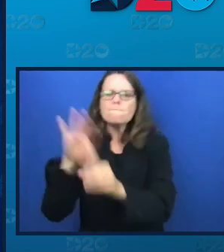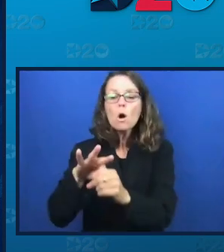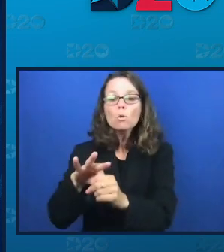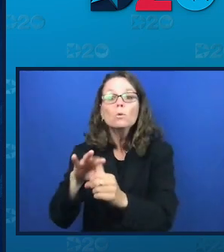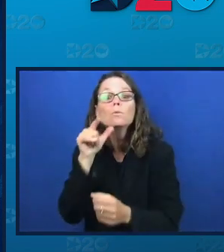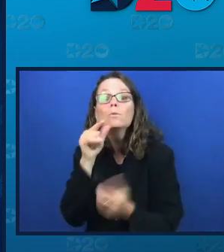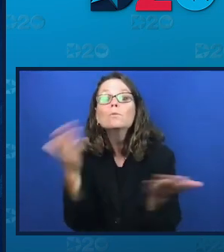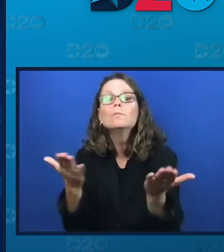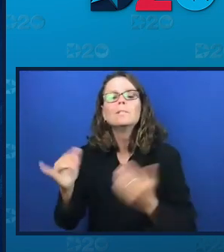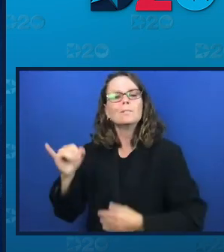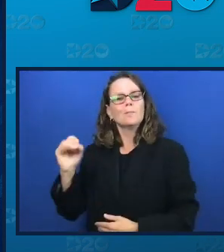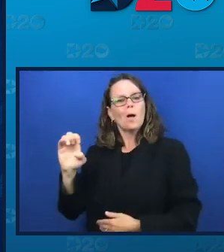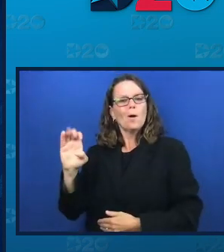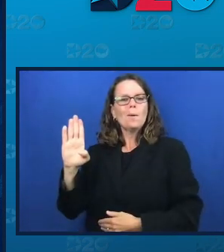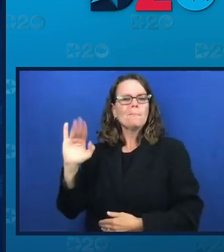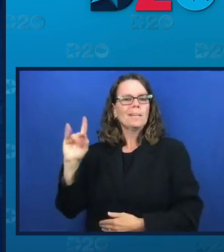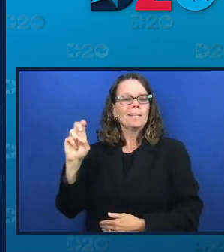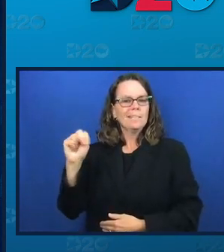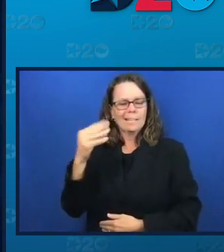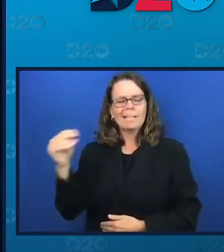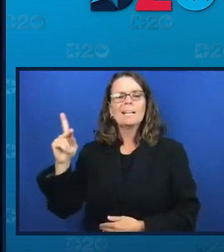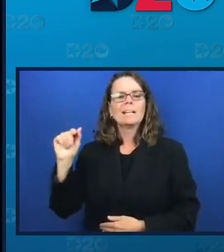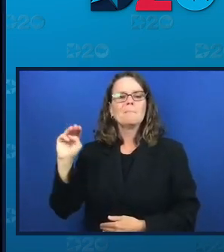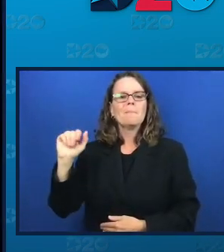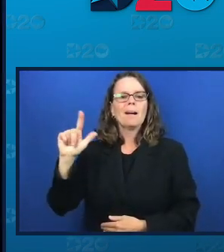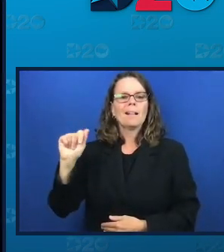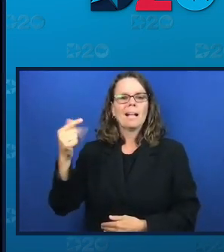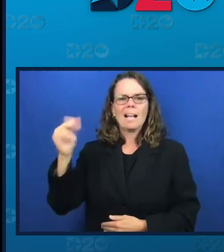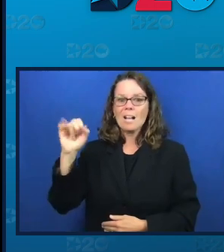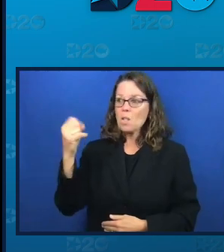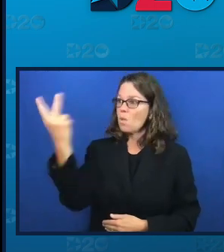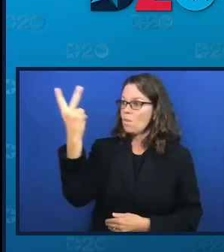in January 2021.